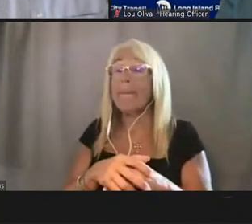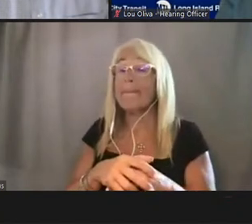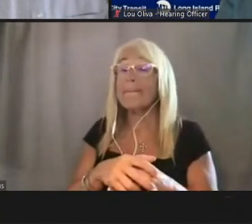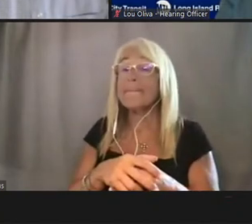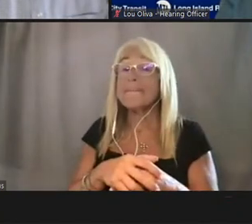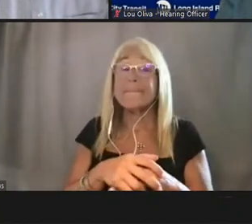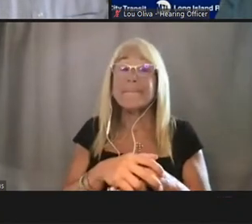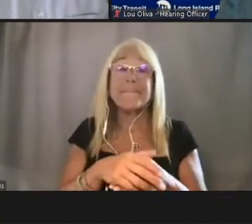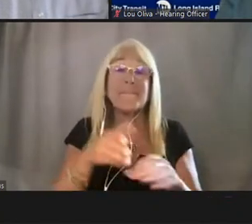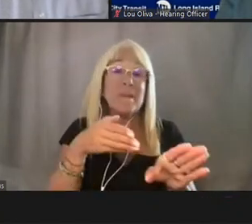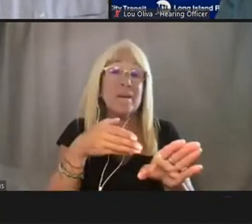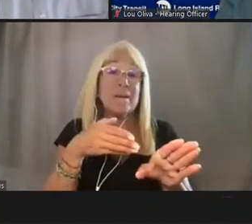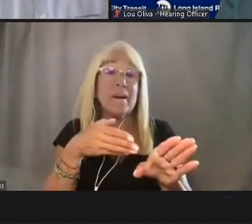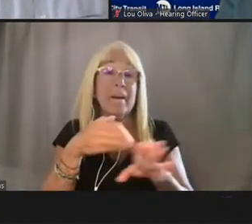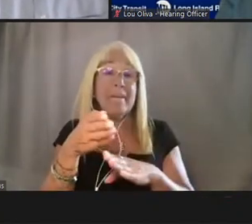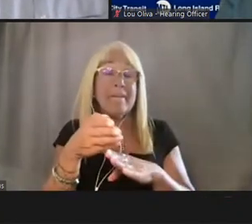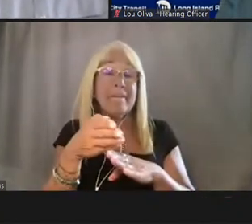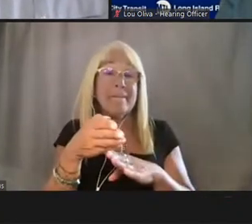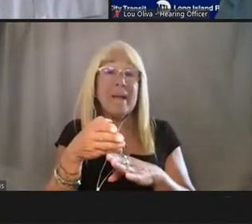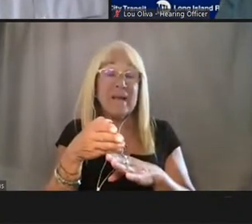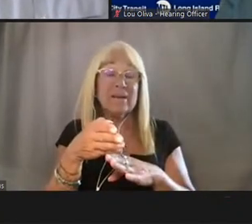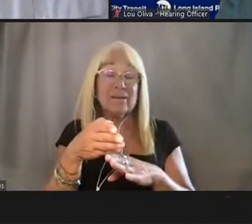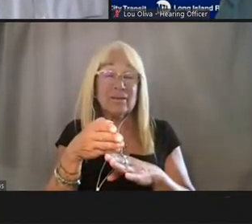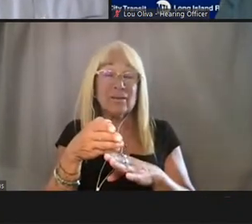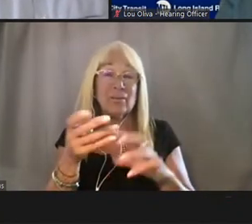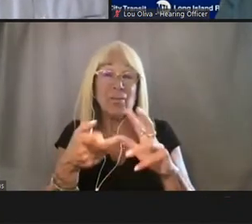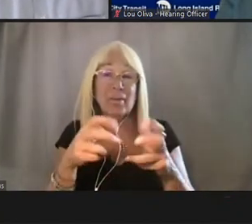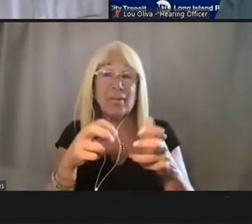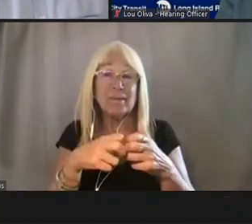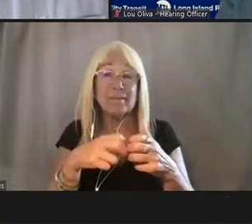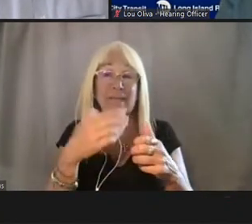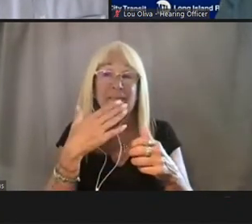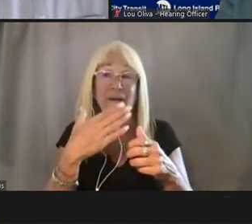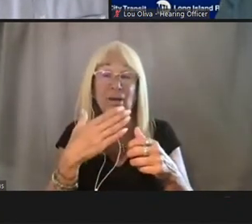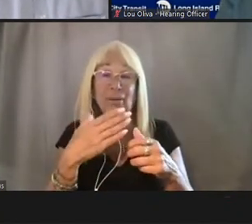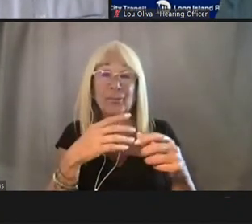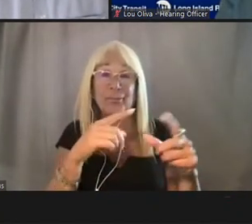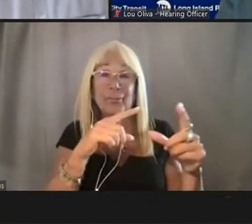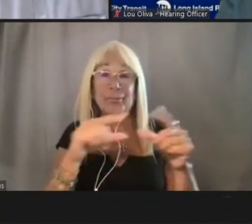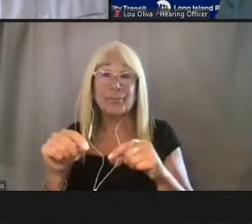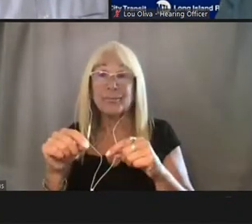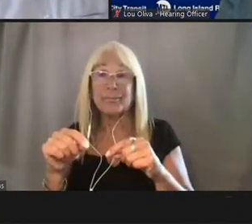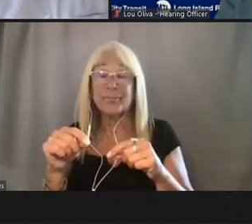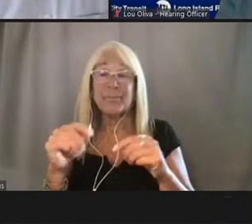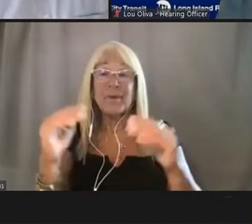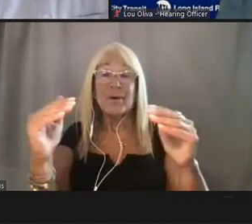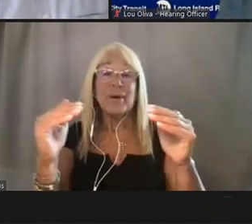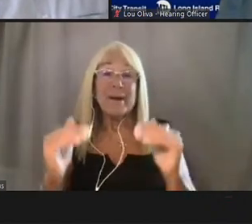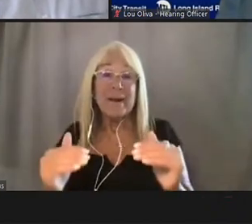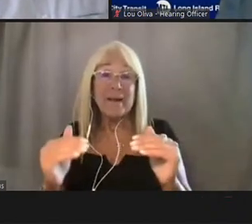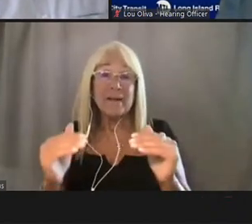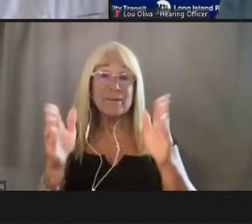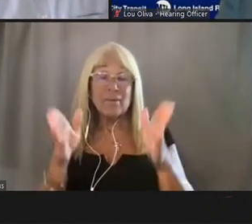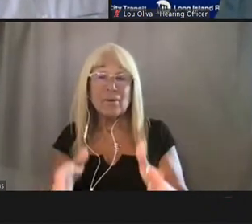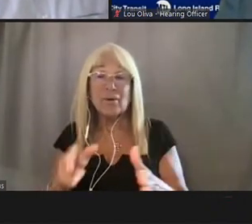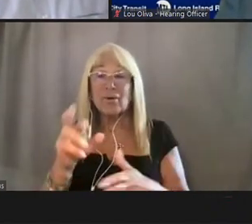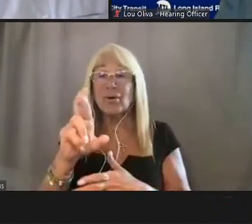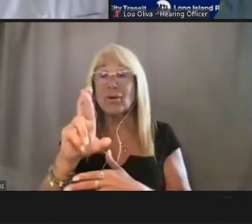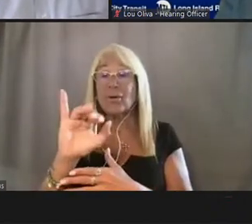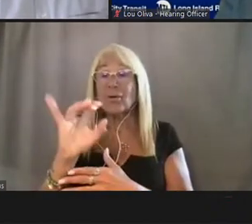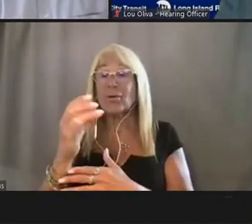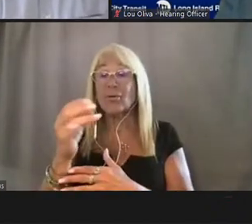of the late traffic congestion problem in CBD our next speaker is Richard